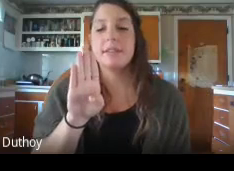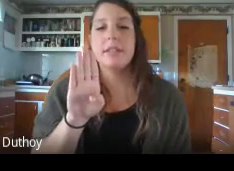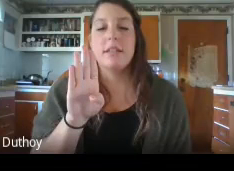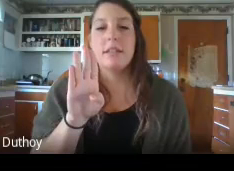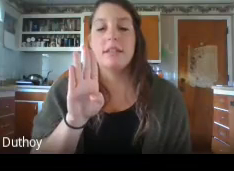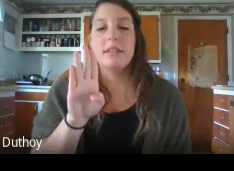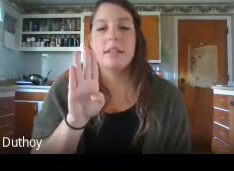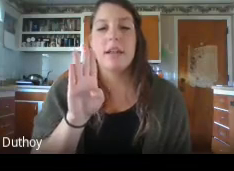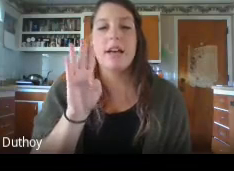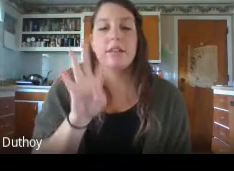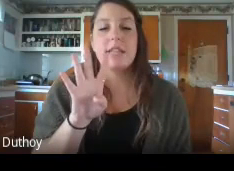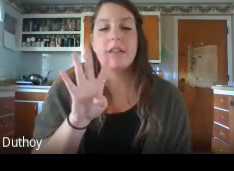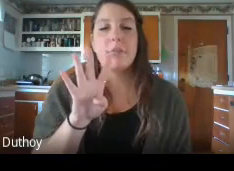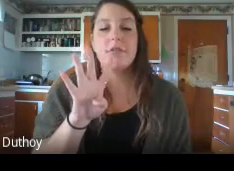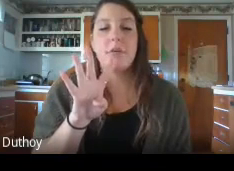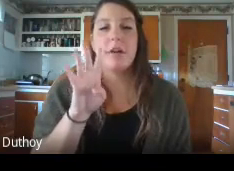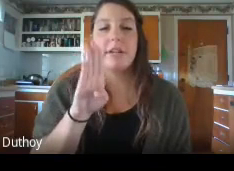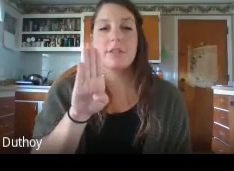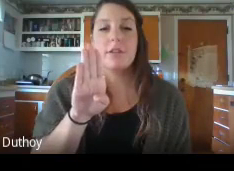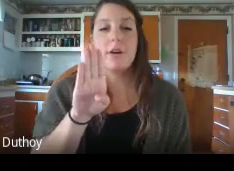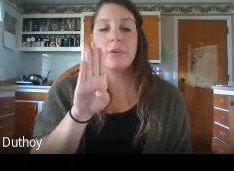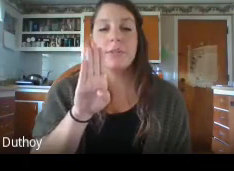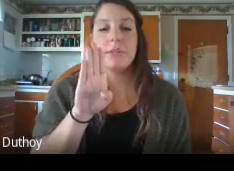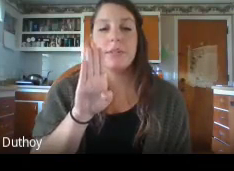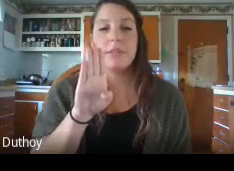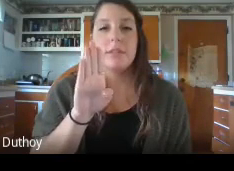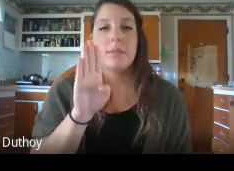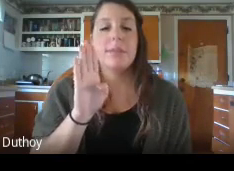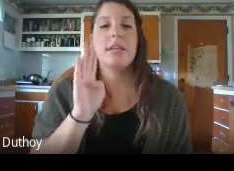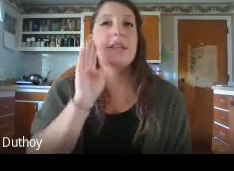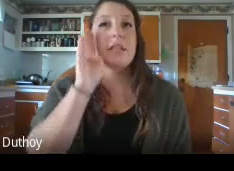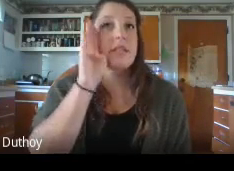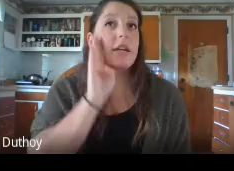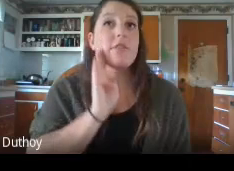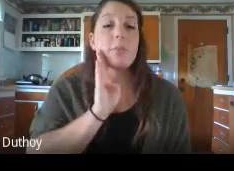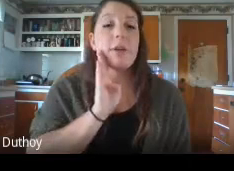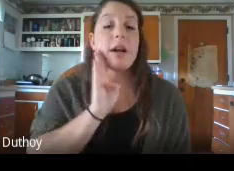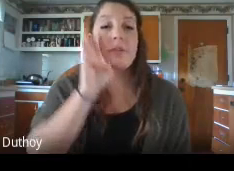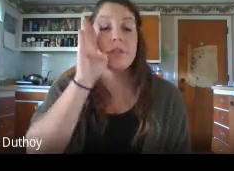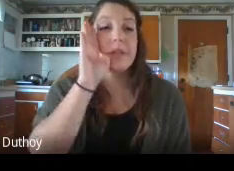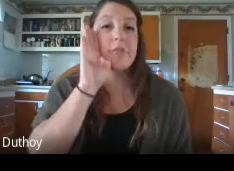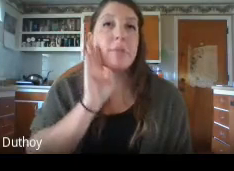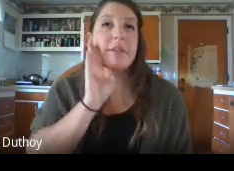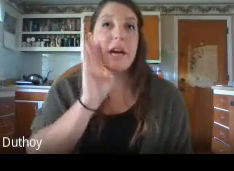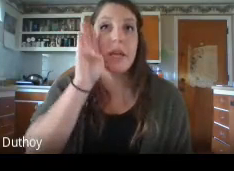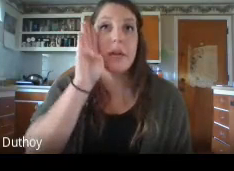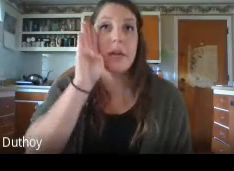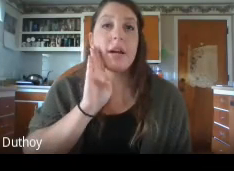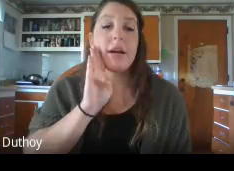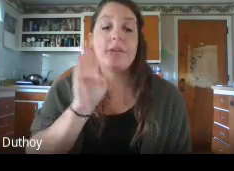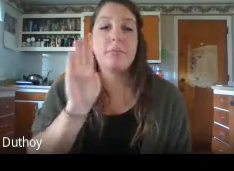B kind of looks like the number 4, but it's closed. B, this is a sign for brown, so you can remember it